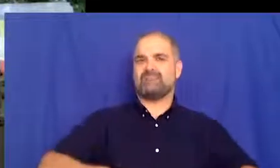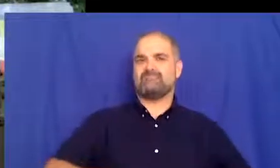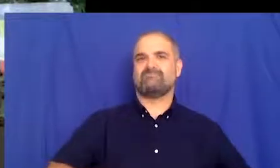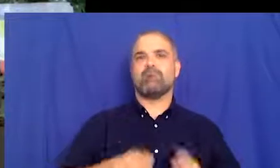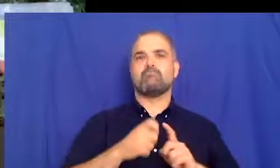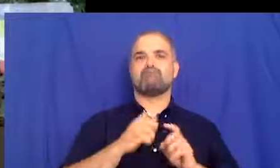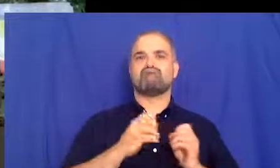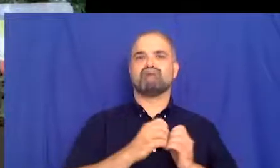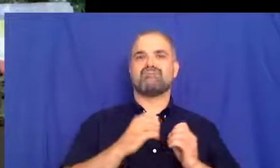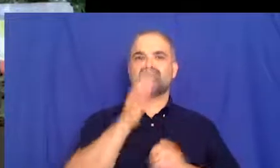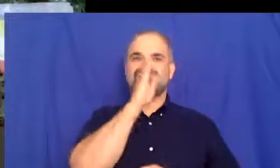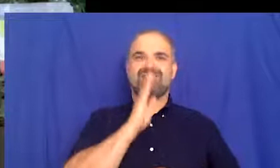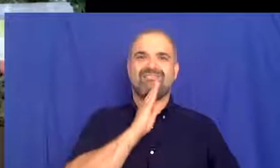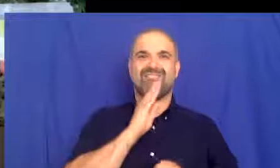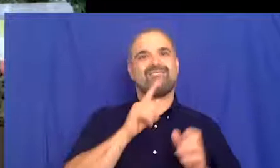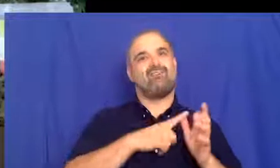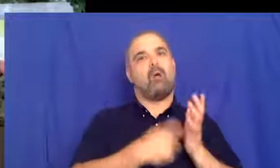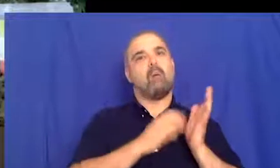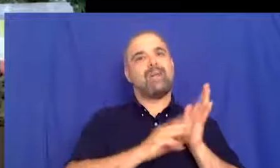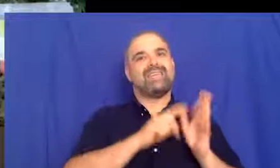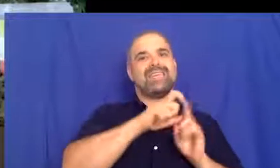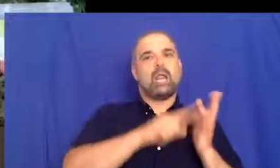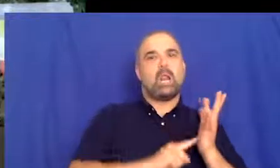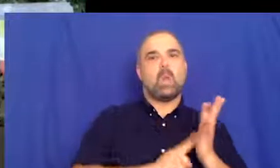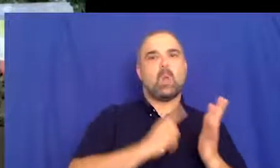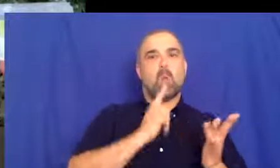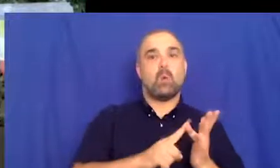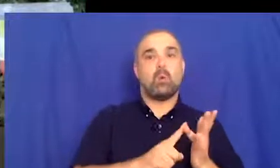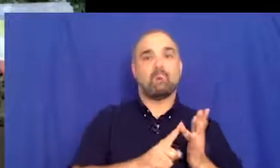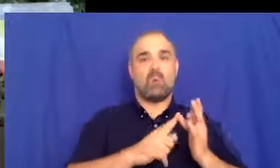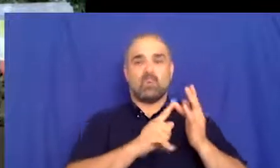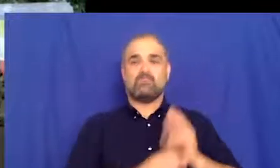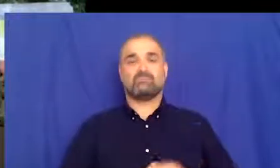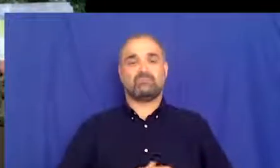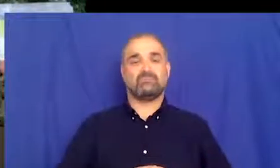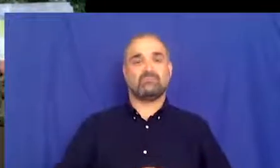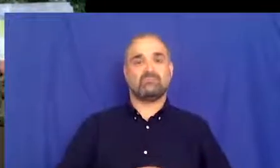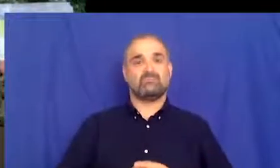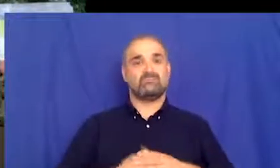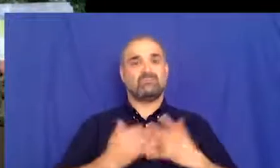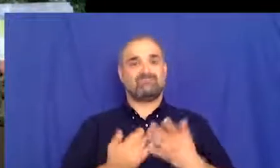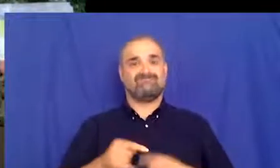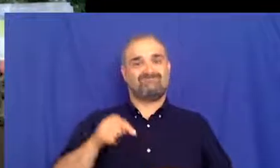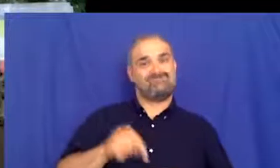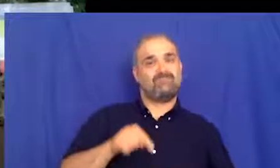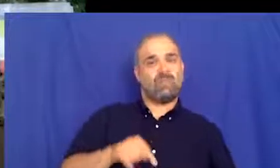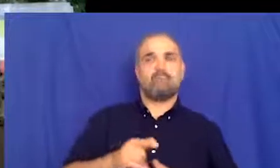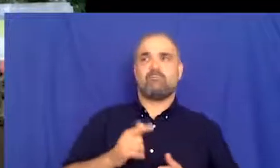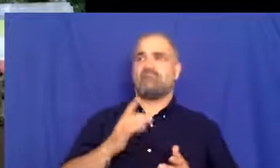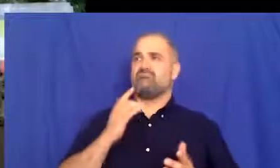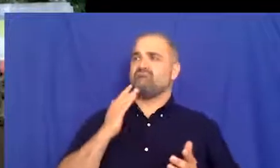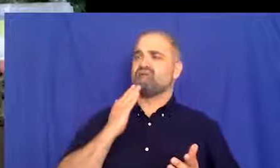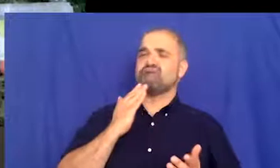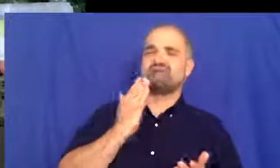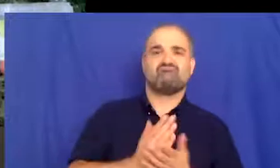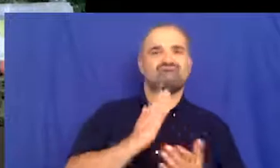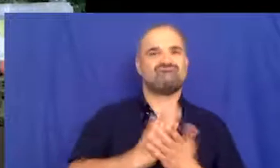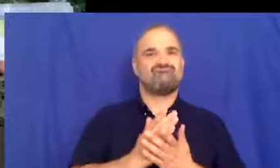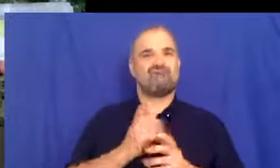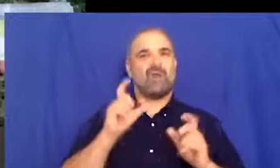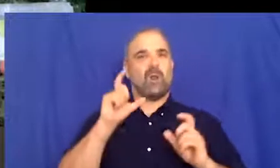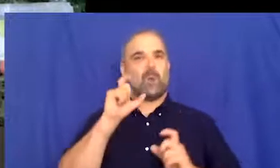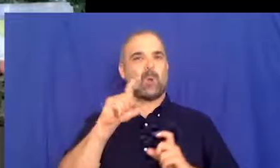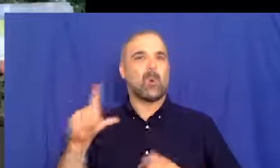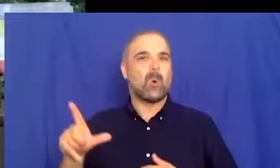But there's also something called a southern three-banded armadillo, which does go a little bit south in South America. So he's a really, really